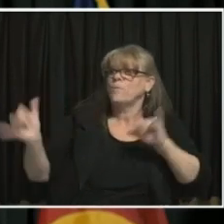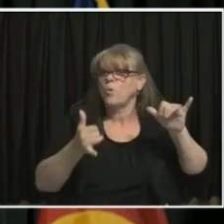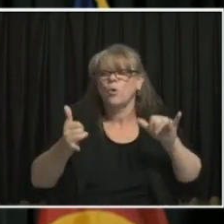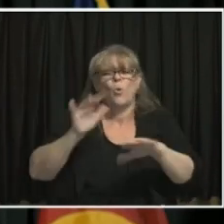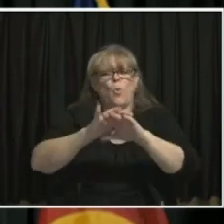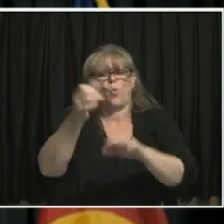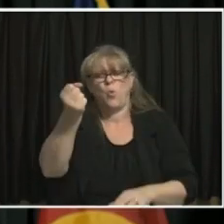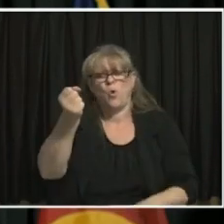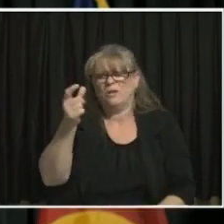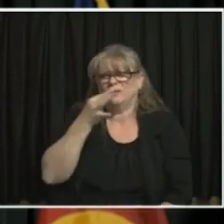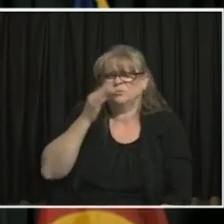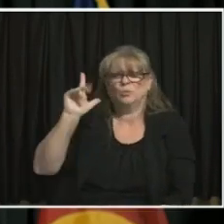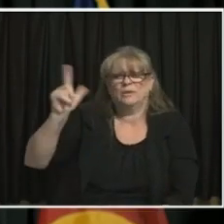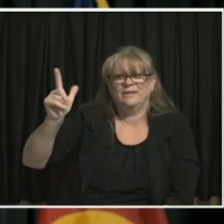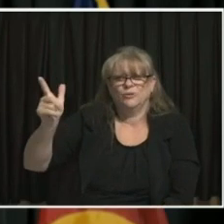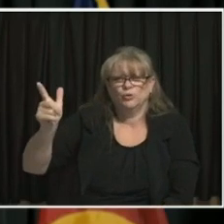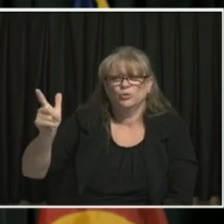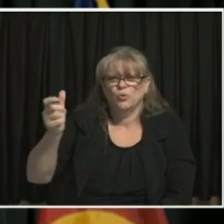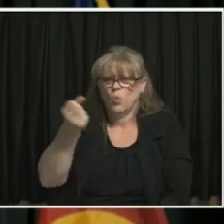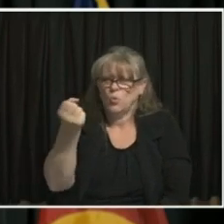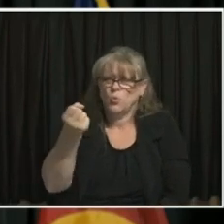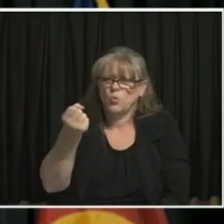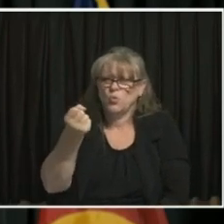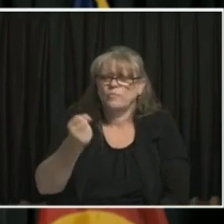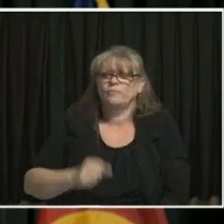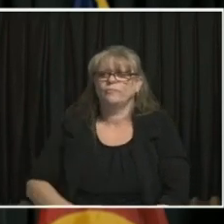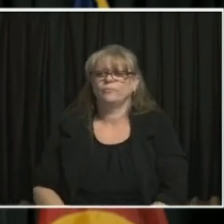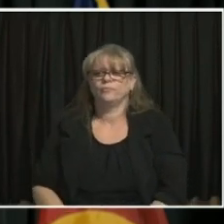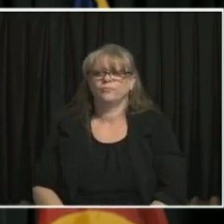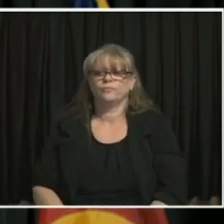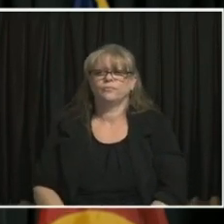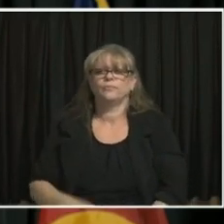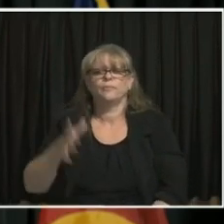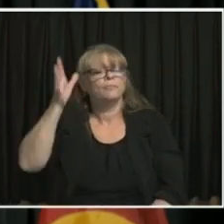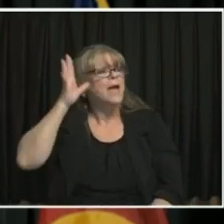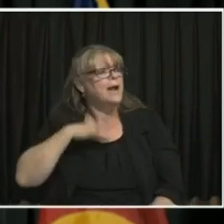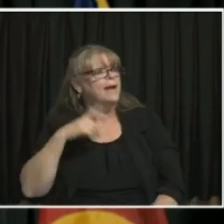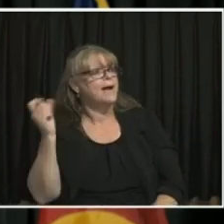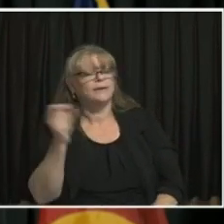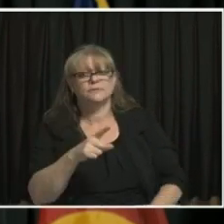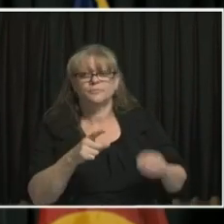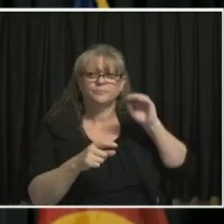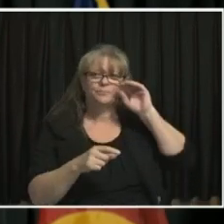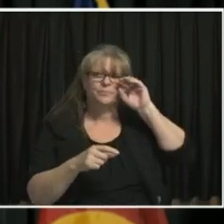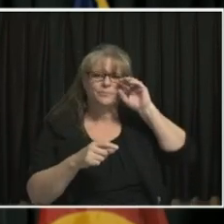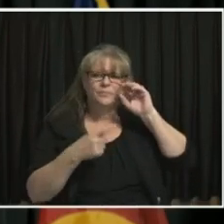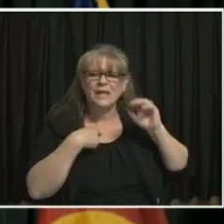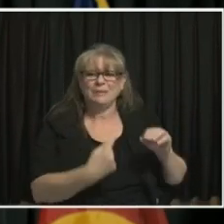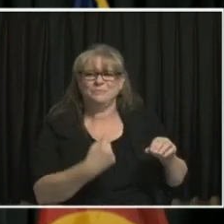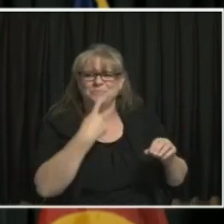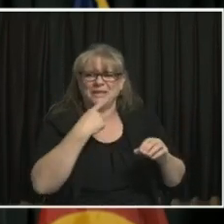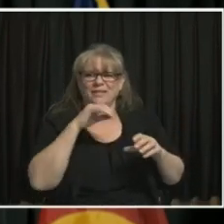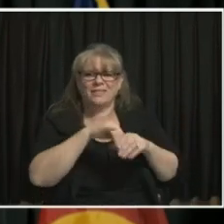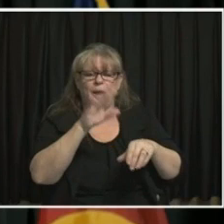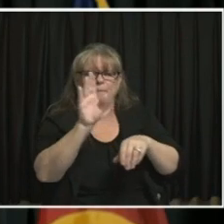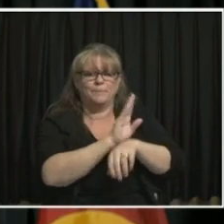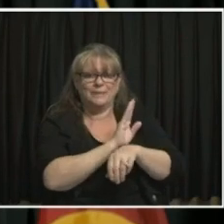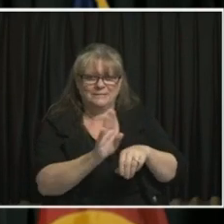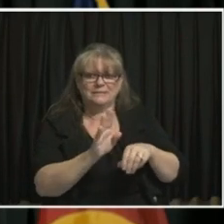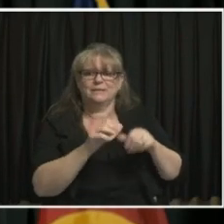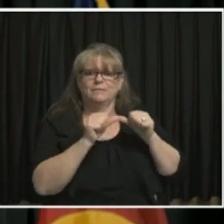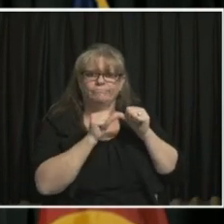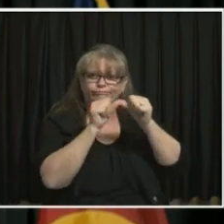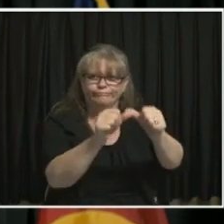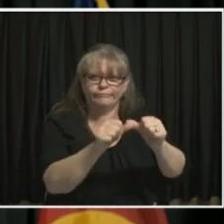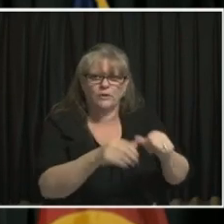day when desperate business owners risk a future shutdown to satisfy their actions despite our health department. It is a sad day